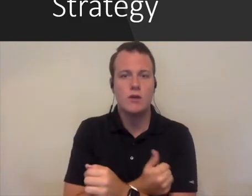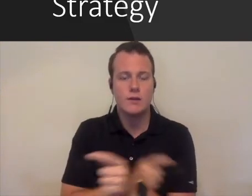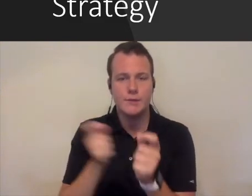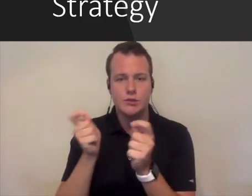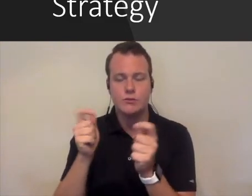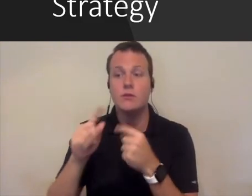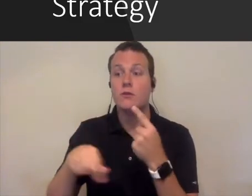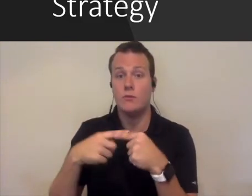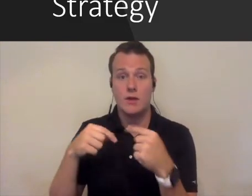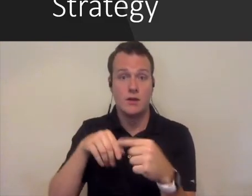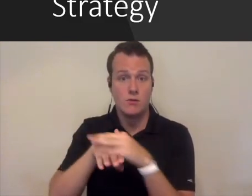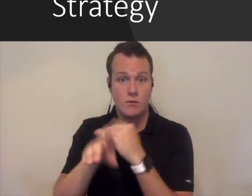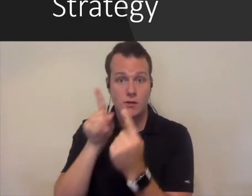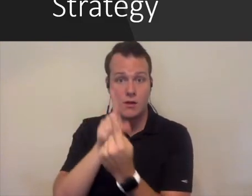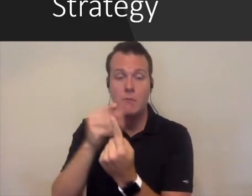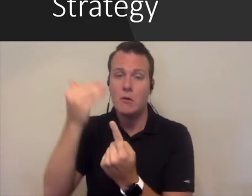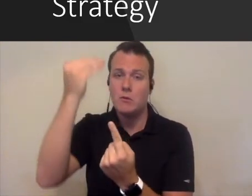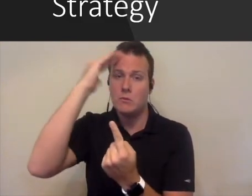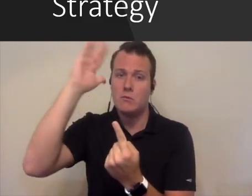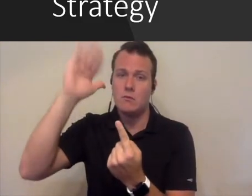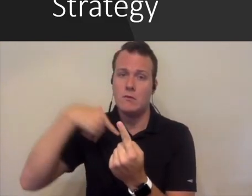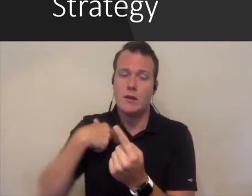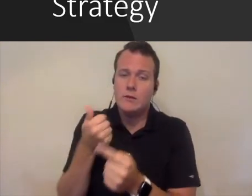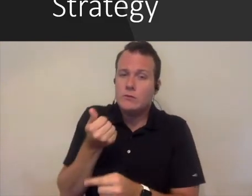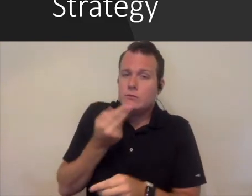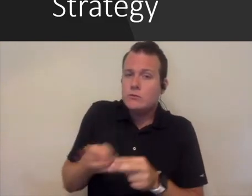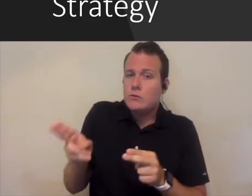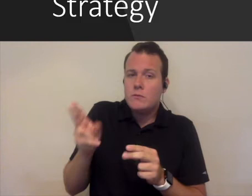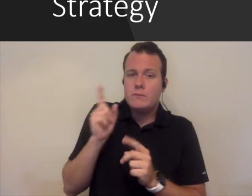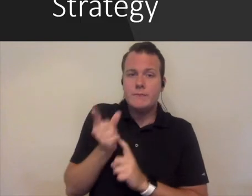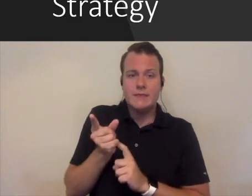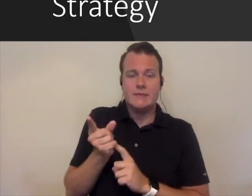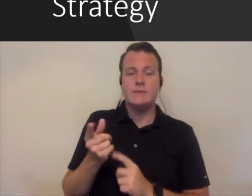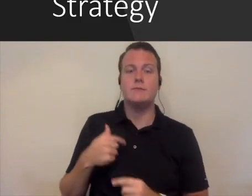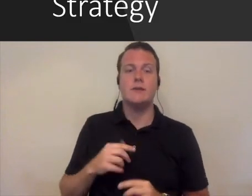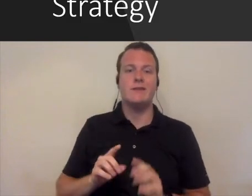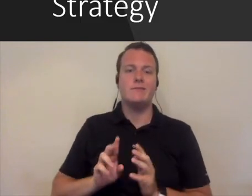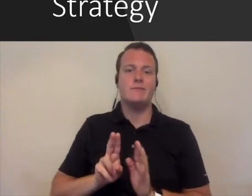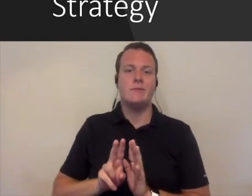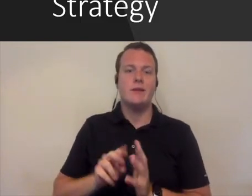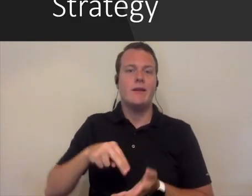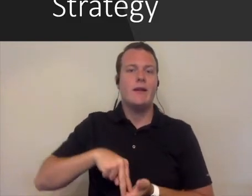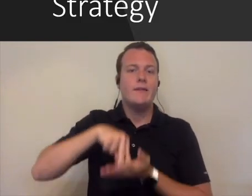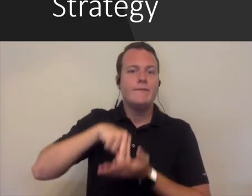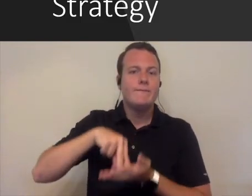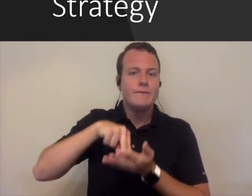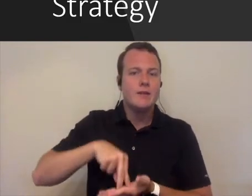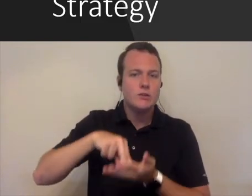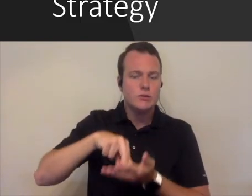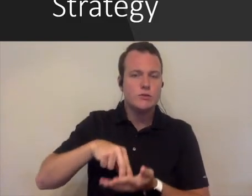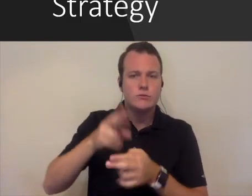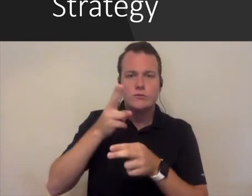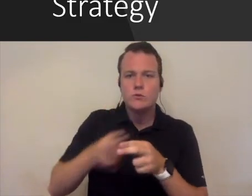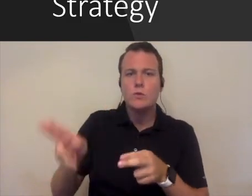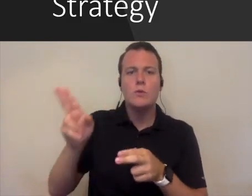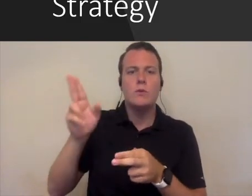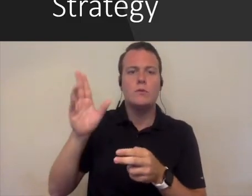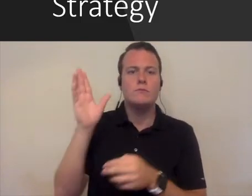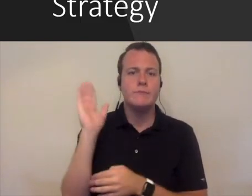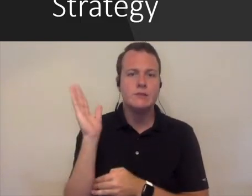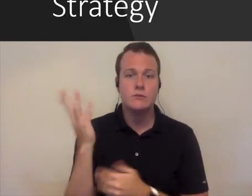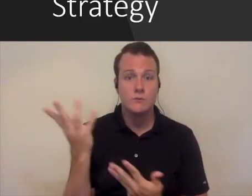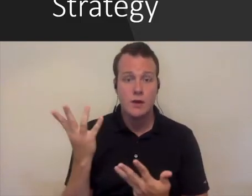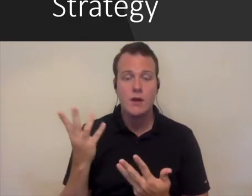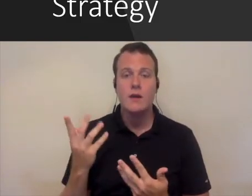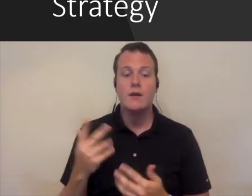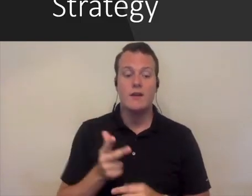only have a few minutes with them. So what's my elevator speech? What is it that I'm going to say in that 3